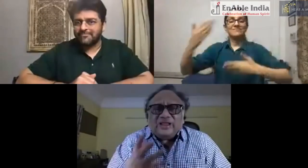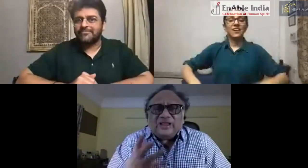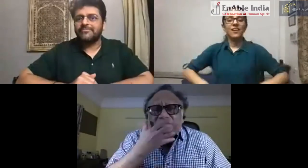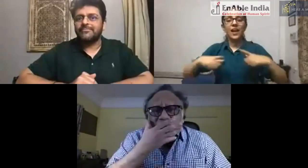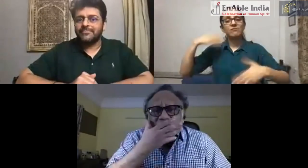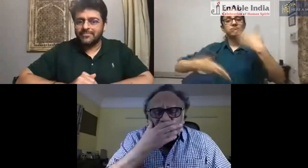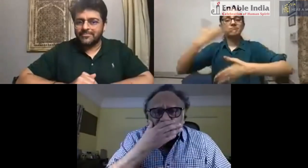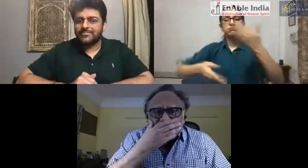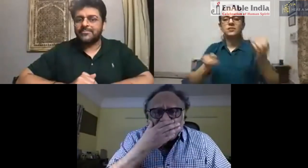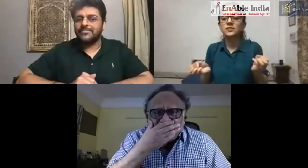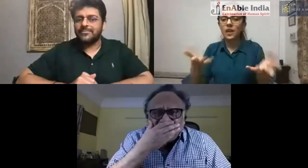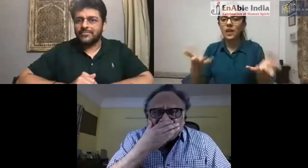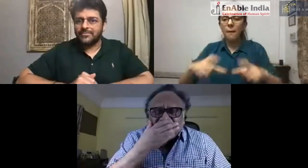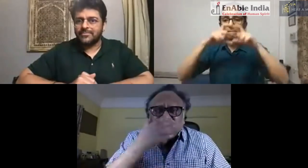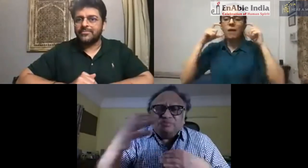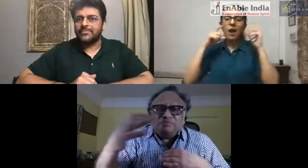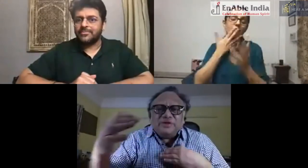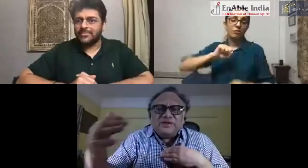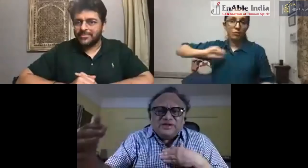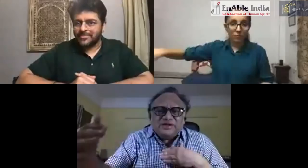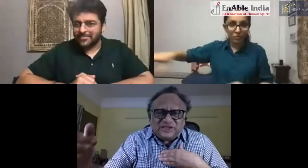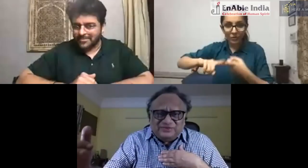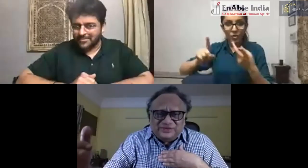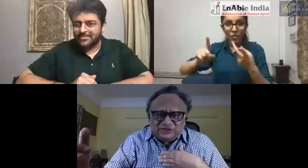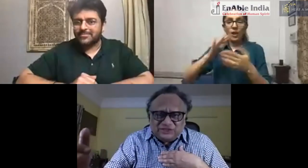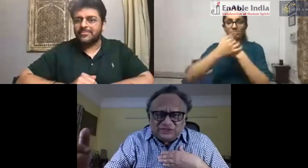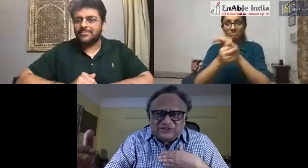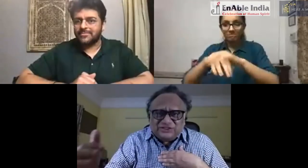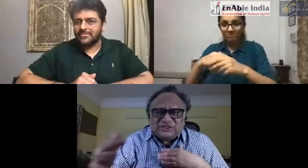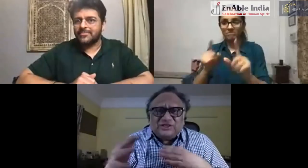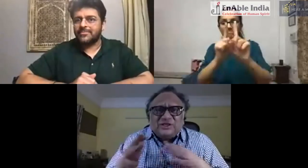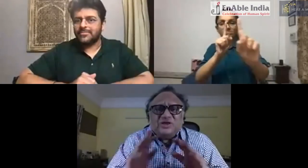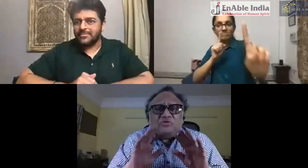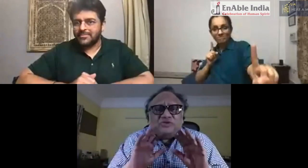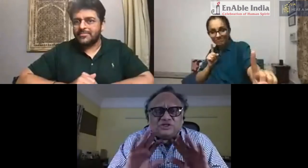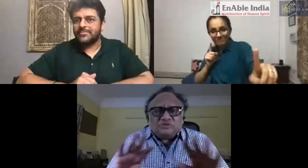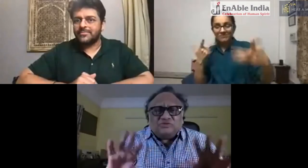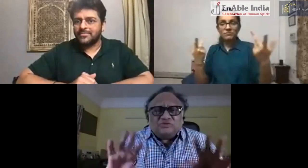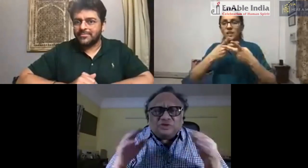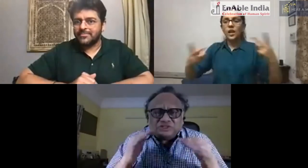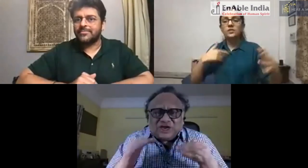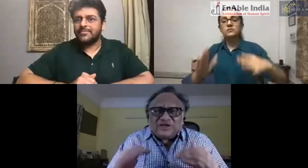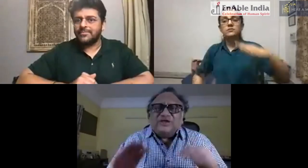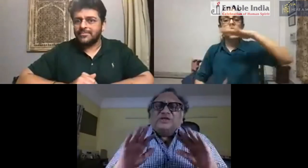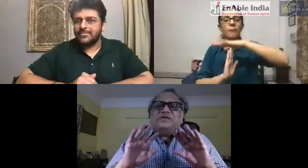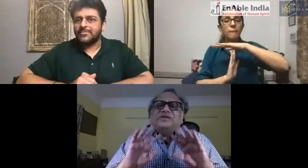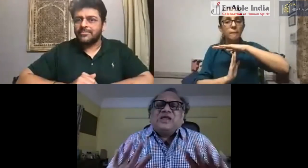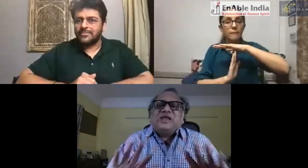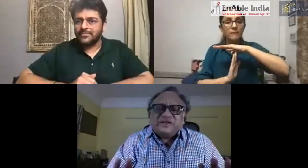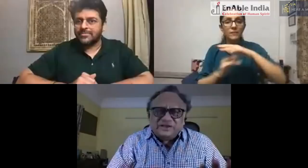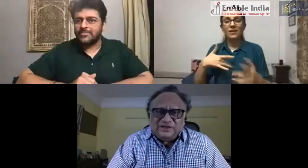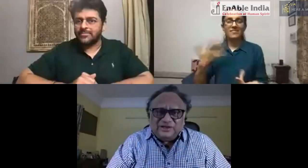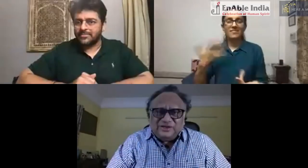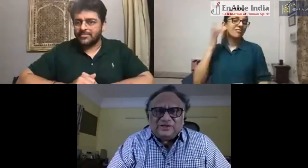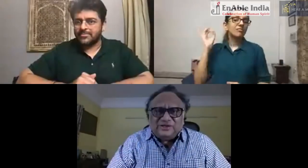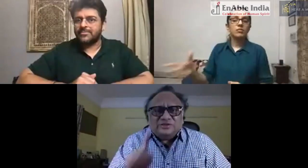like use of mask, maintaining safe distance. We started